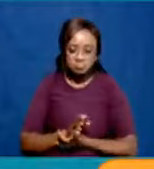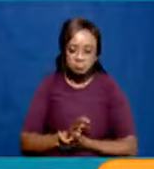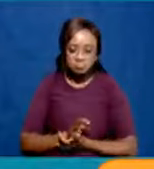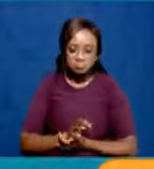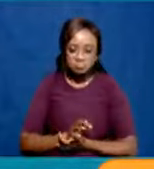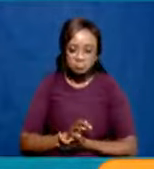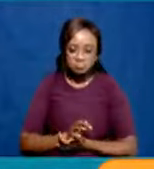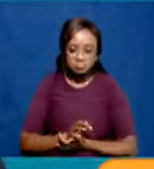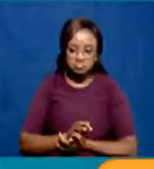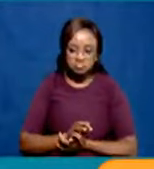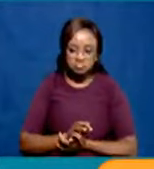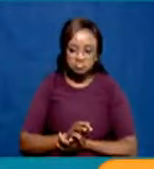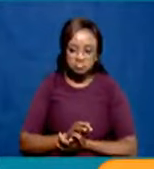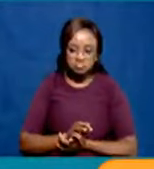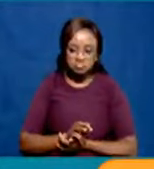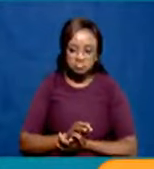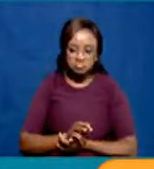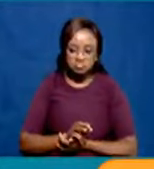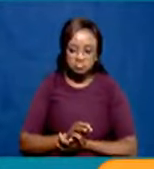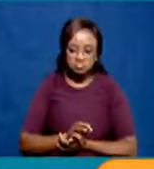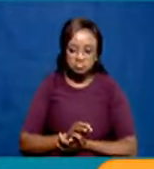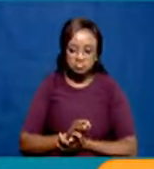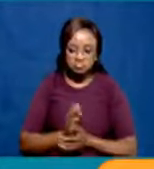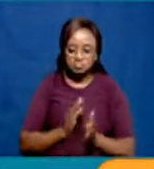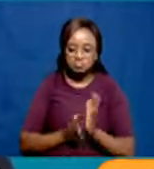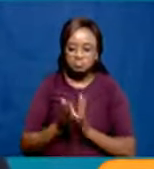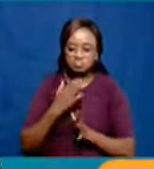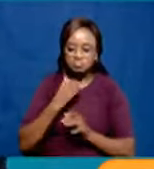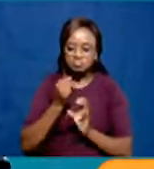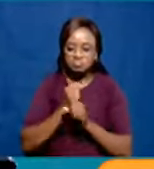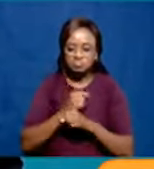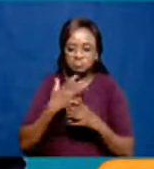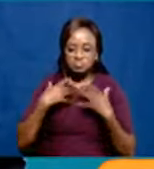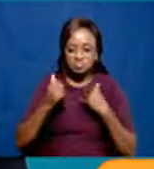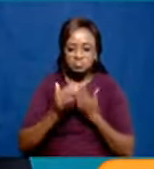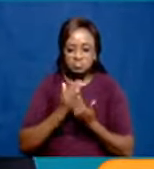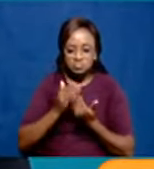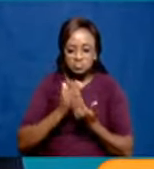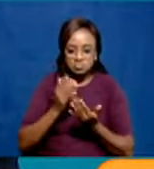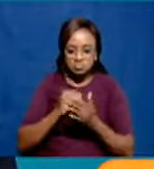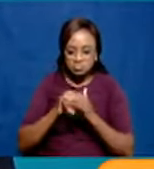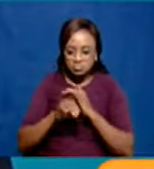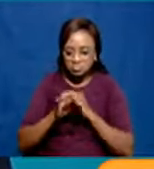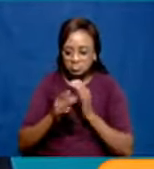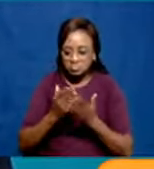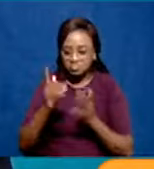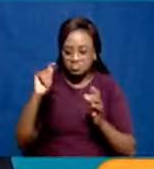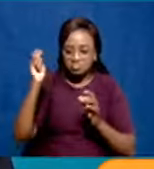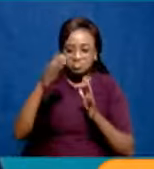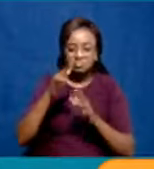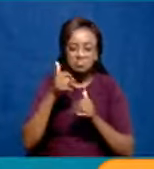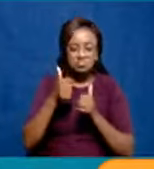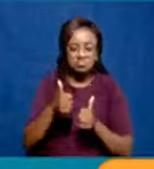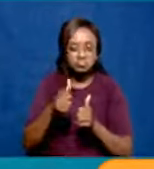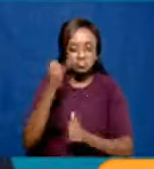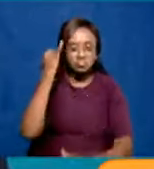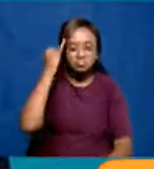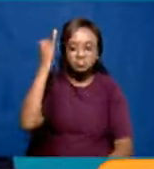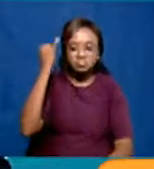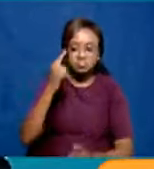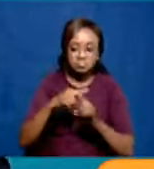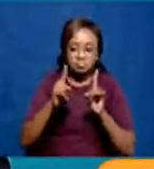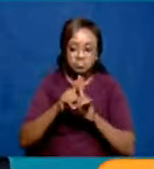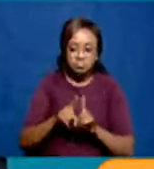to create healthcare, or rather to make Kenyans access healthcare, is a good thing. But again, we're seeing